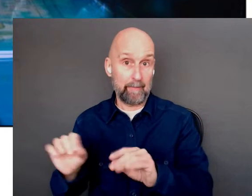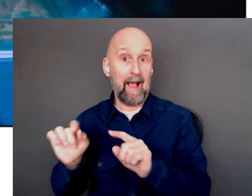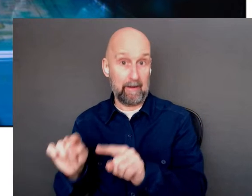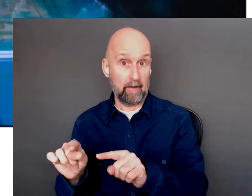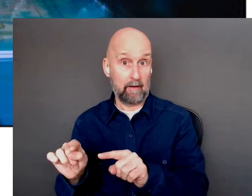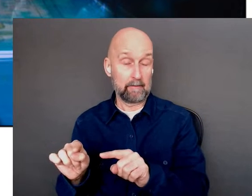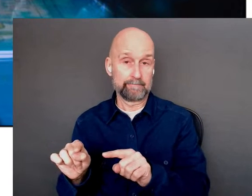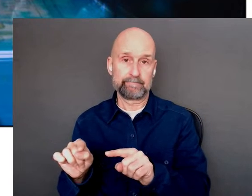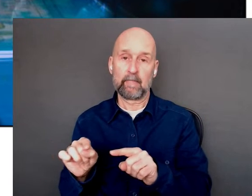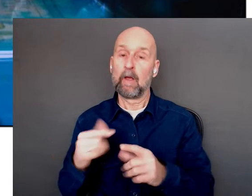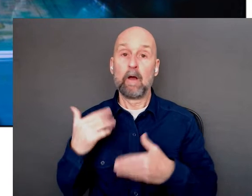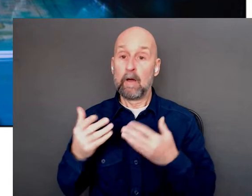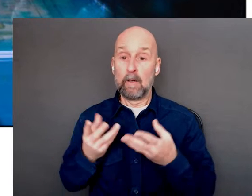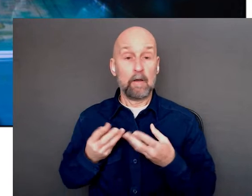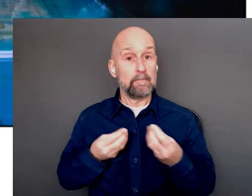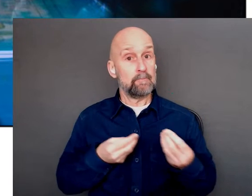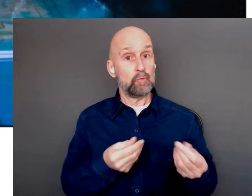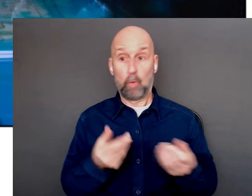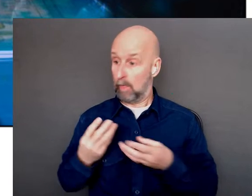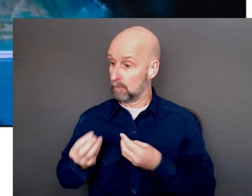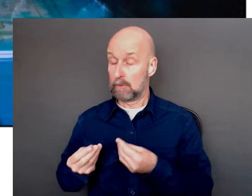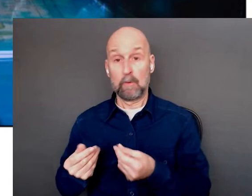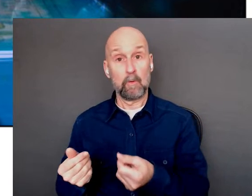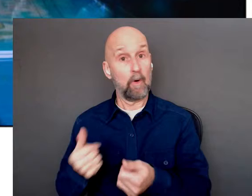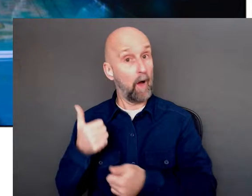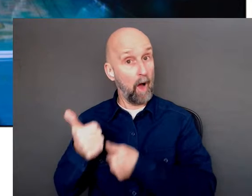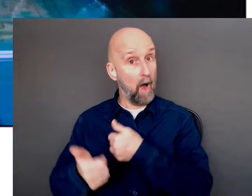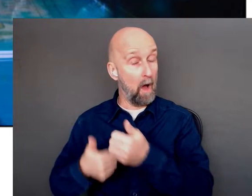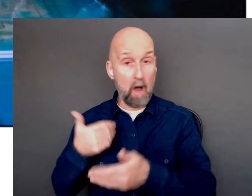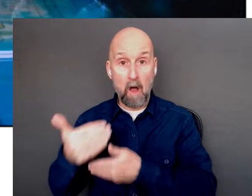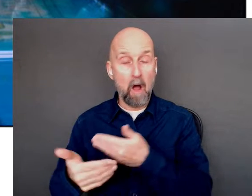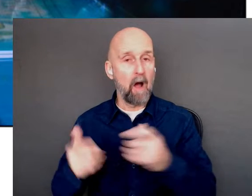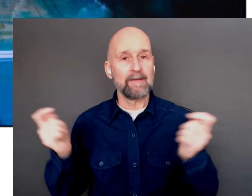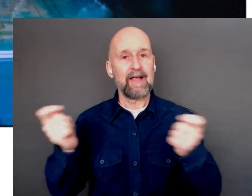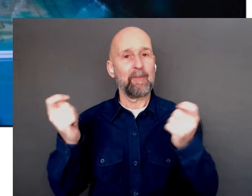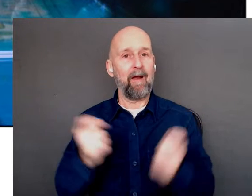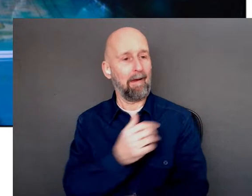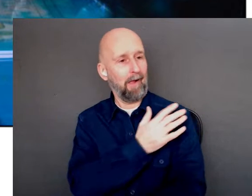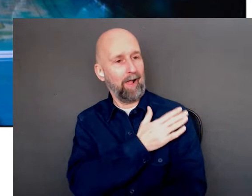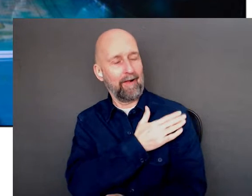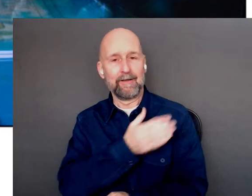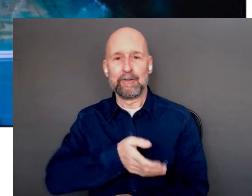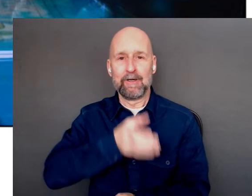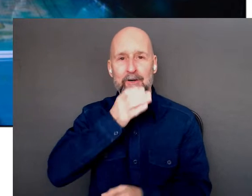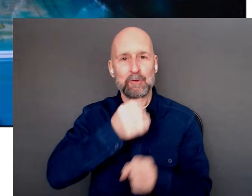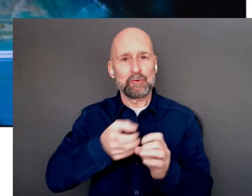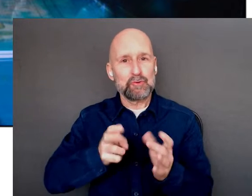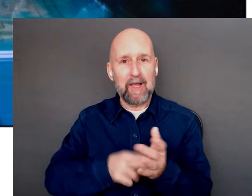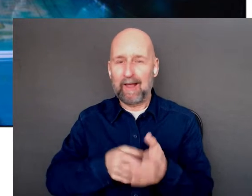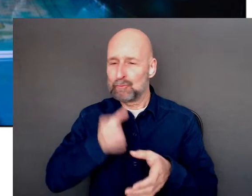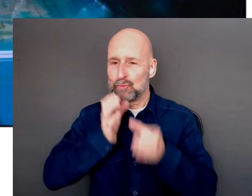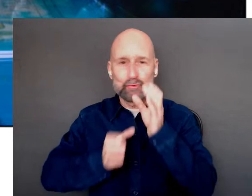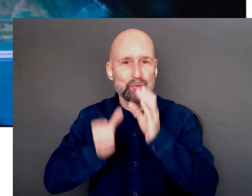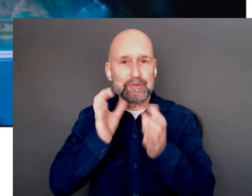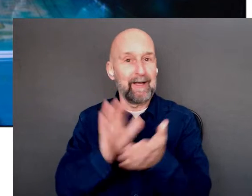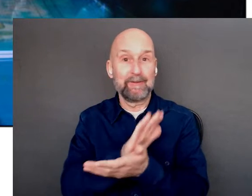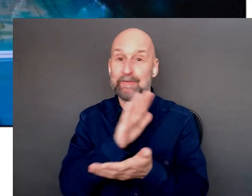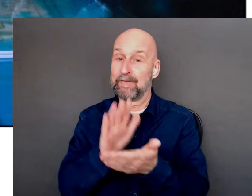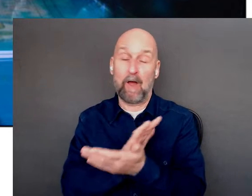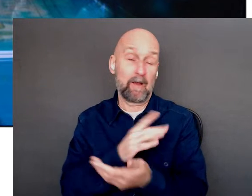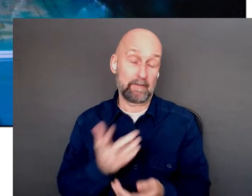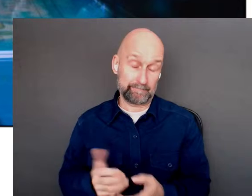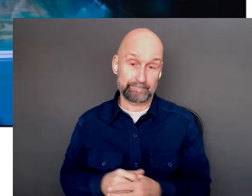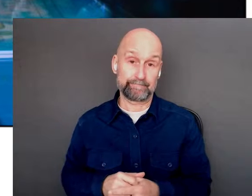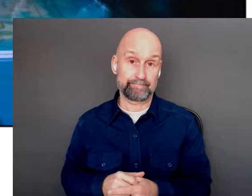going so well. We're celebrating almost. We're drinking gin with everyone and we're having fun. And